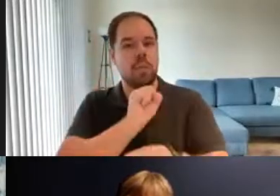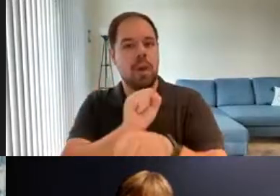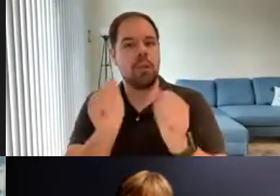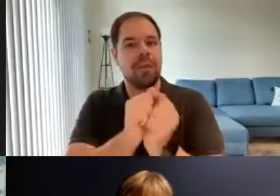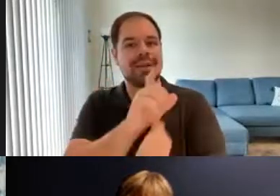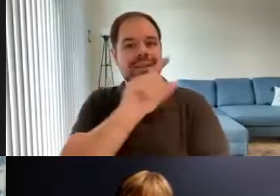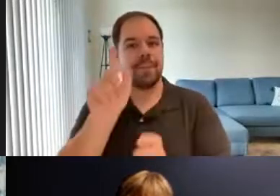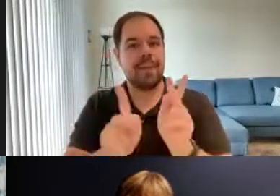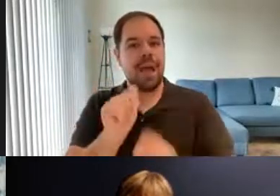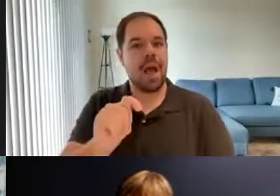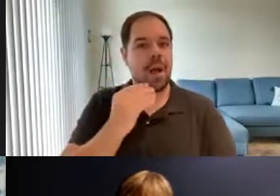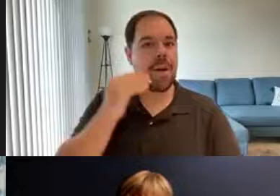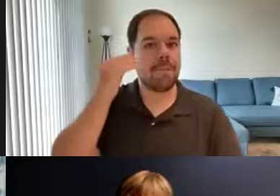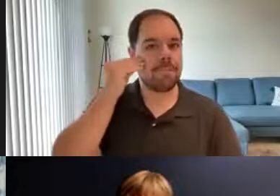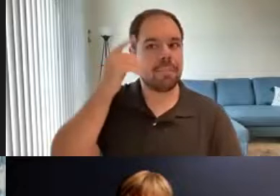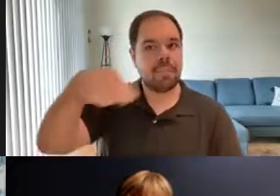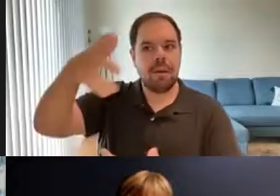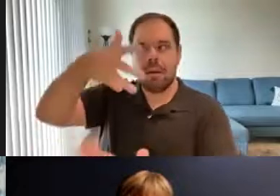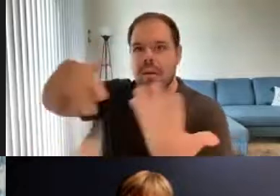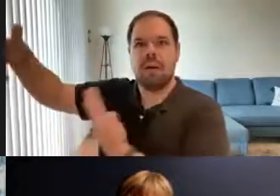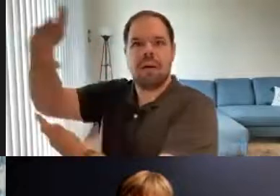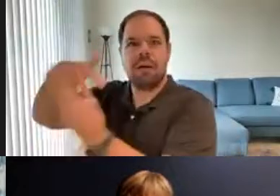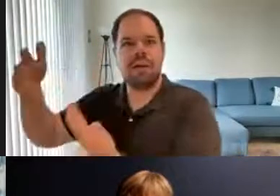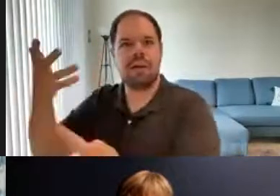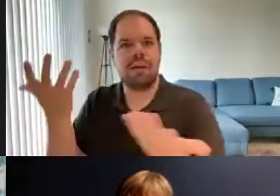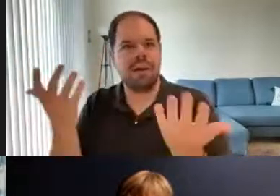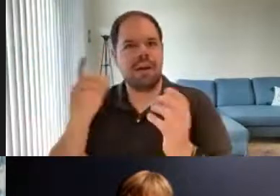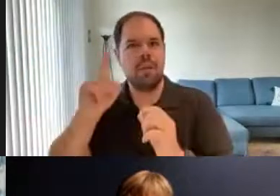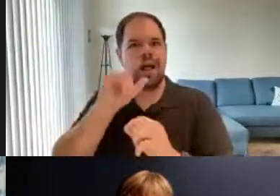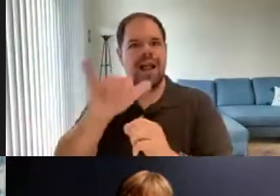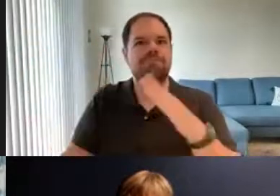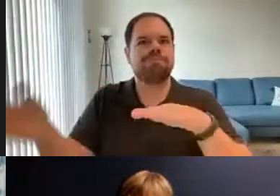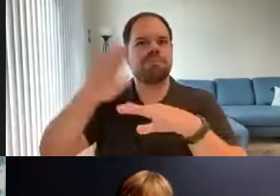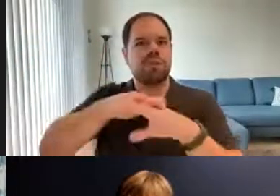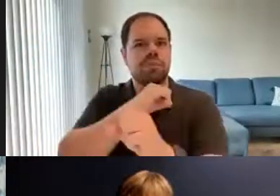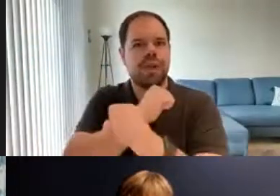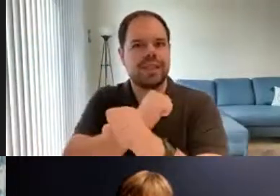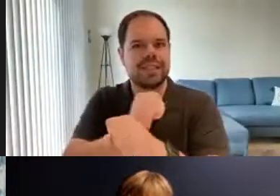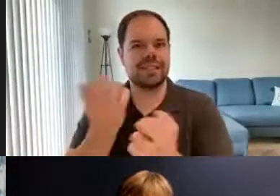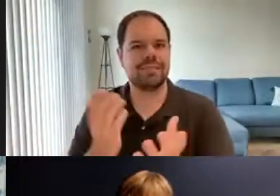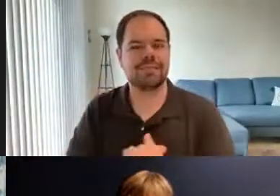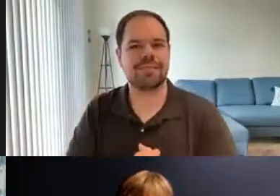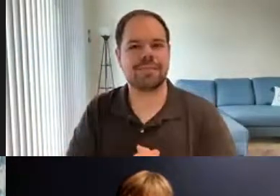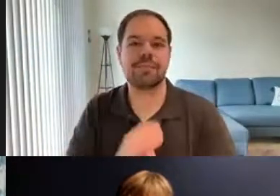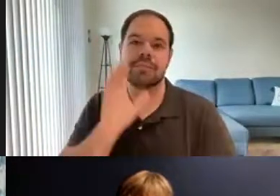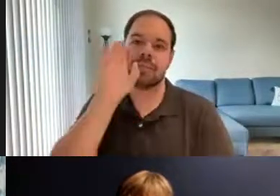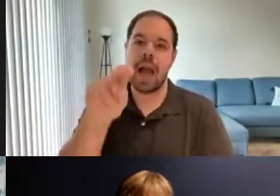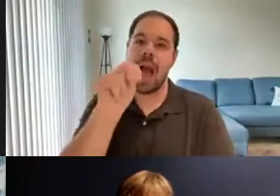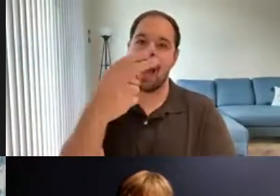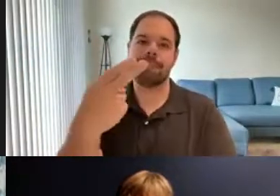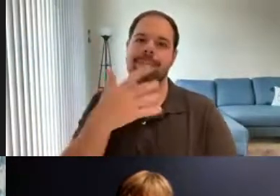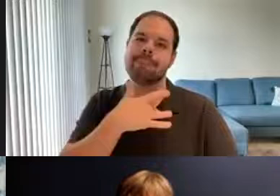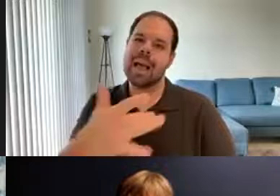long. Staff that are working with disabled people in group homes that are interacting frequently, where are their